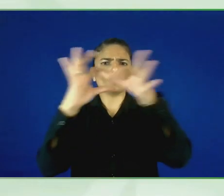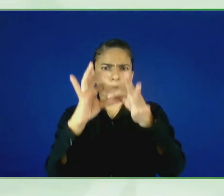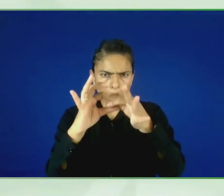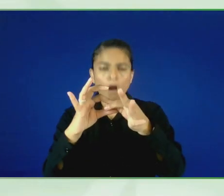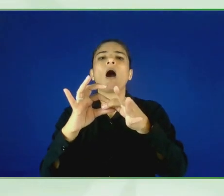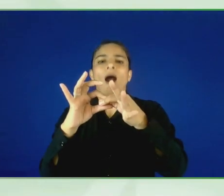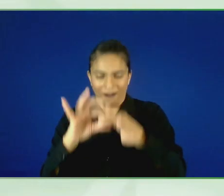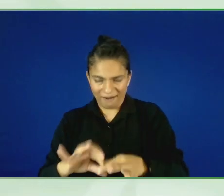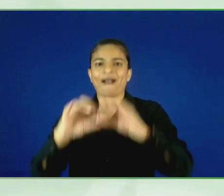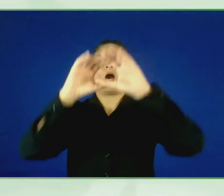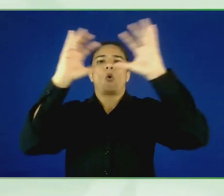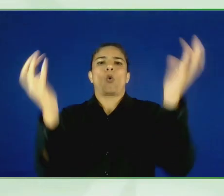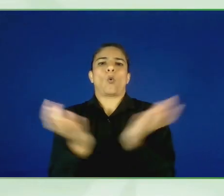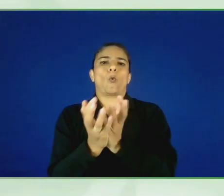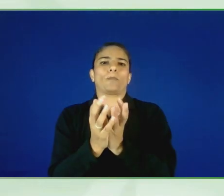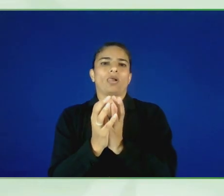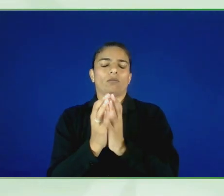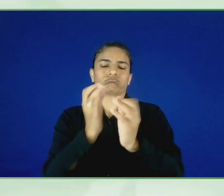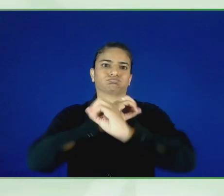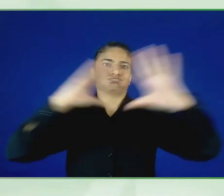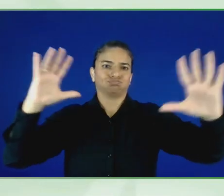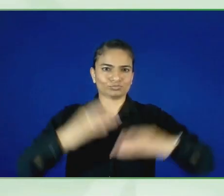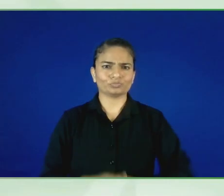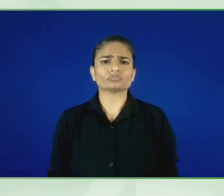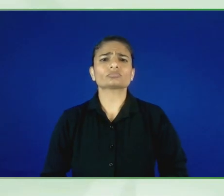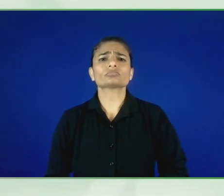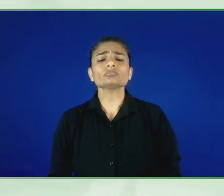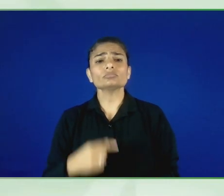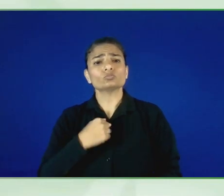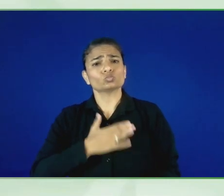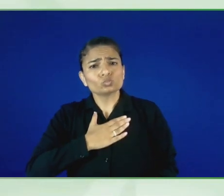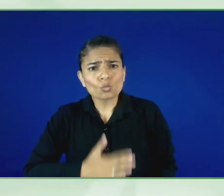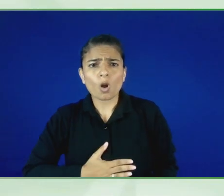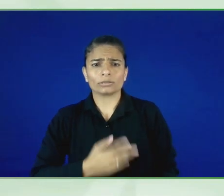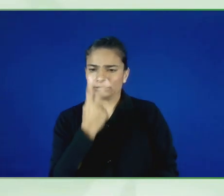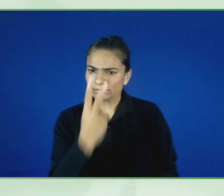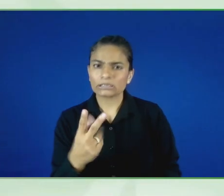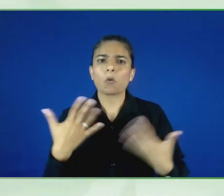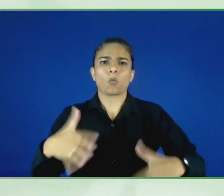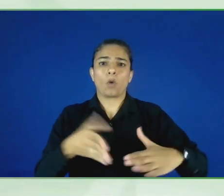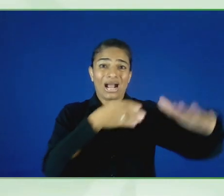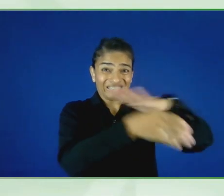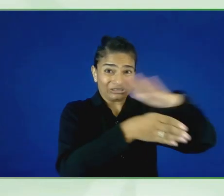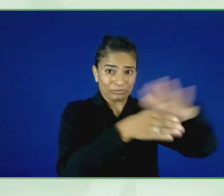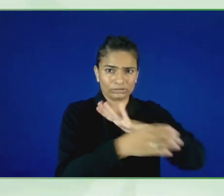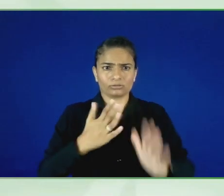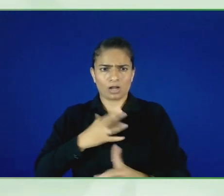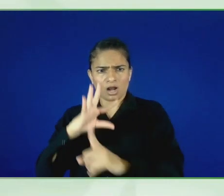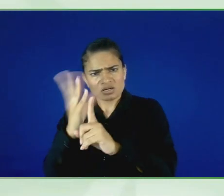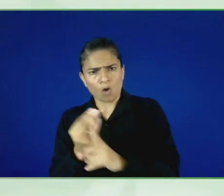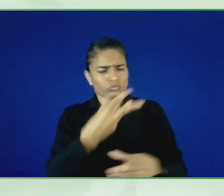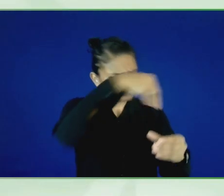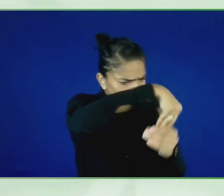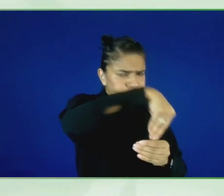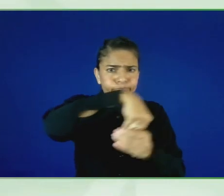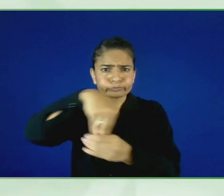our culture through, first and foremost, awareness, of course, but also through access to education,